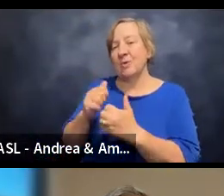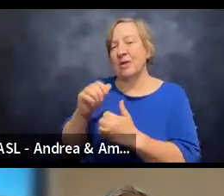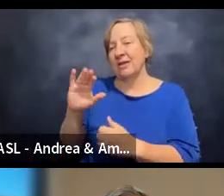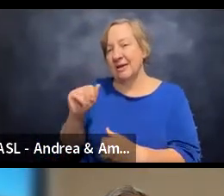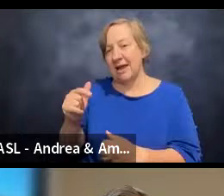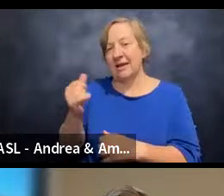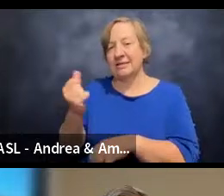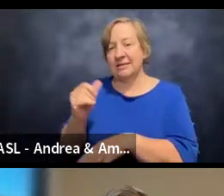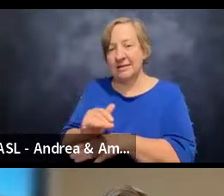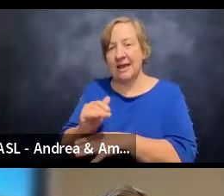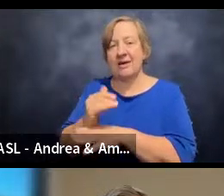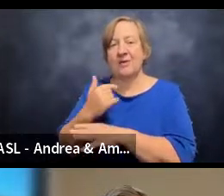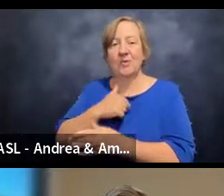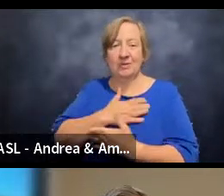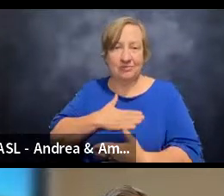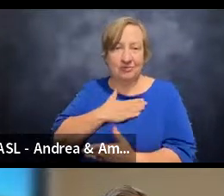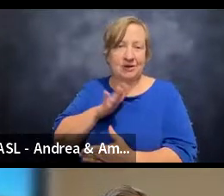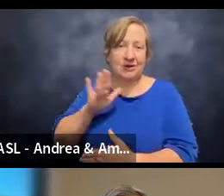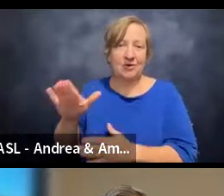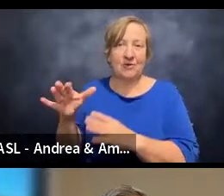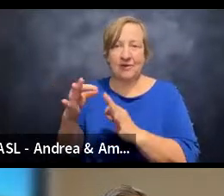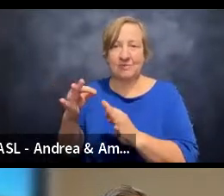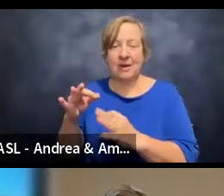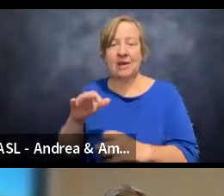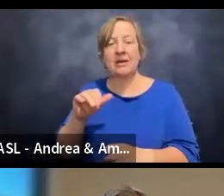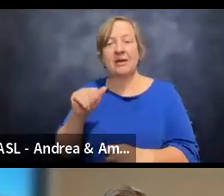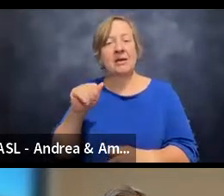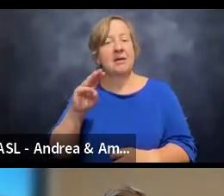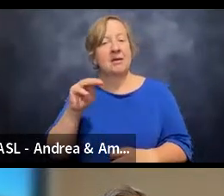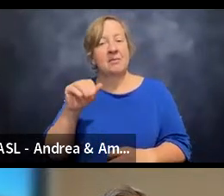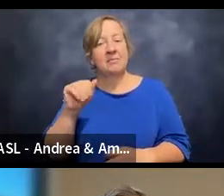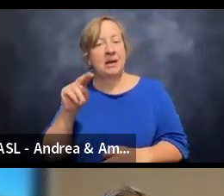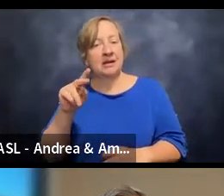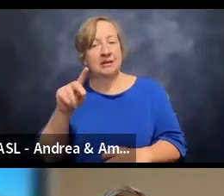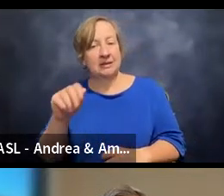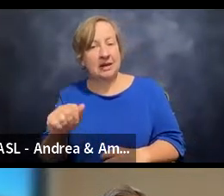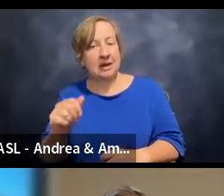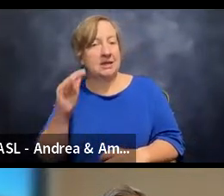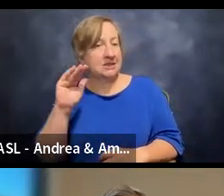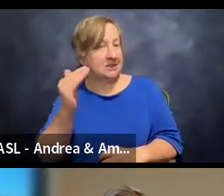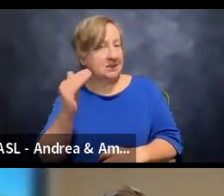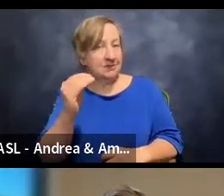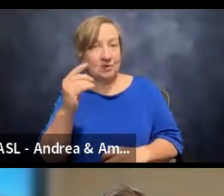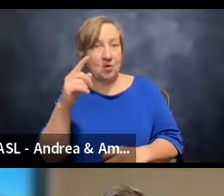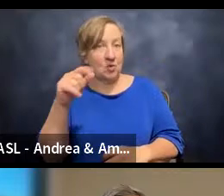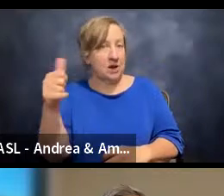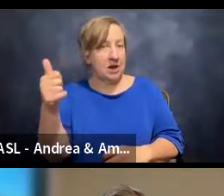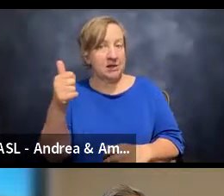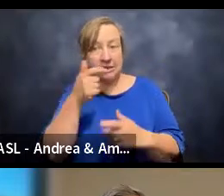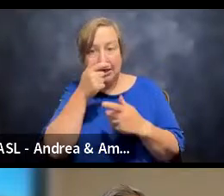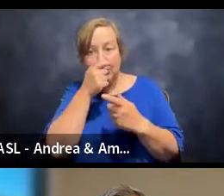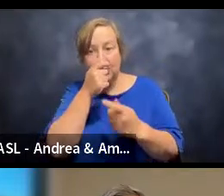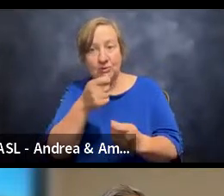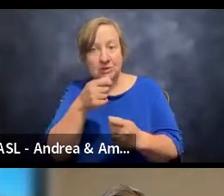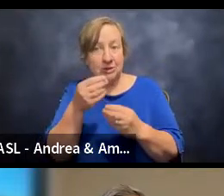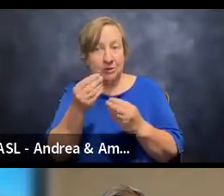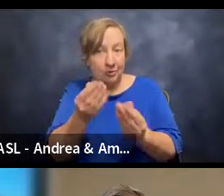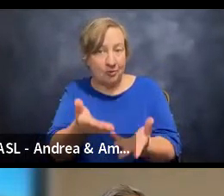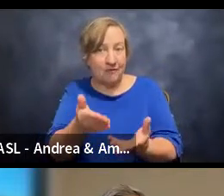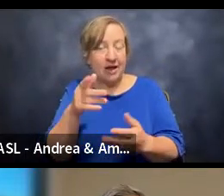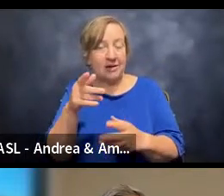your feedback. Amanda, it doesn't sound like there's anyone else that is interested in providing